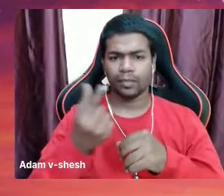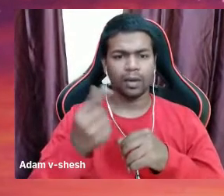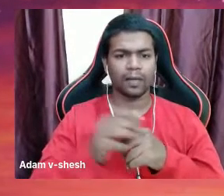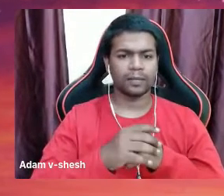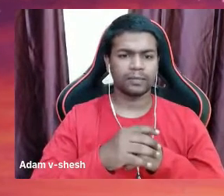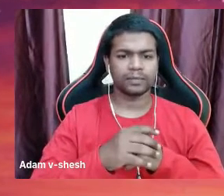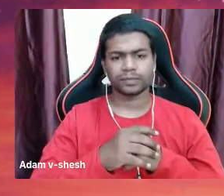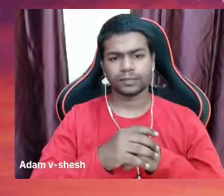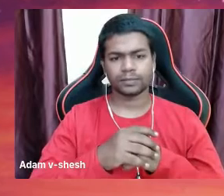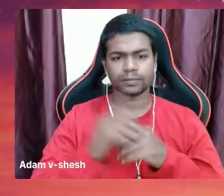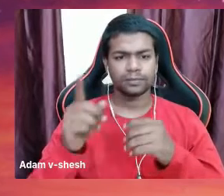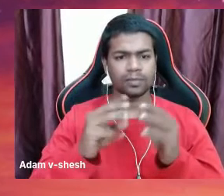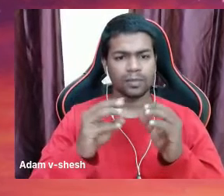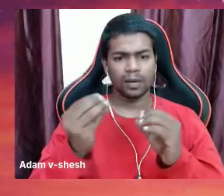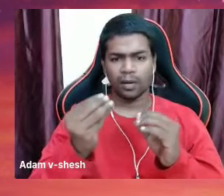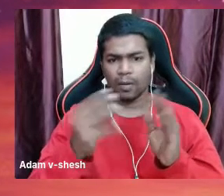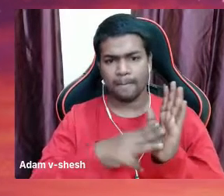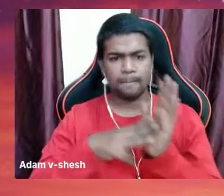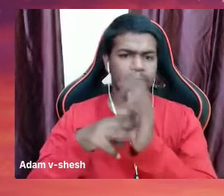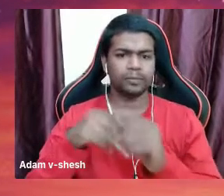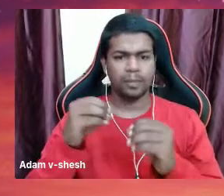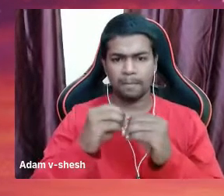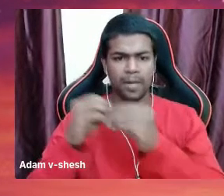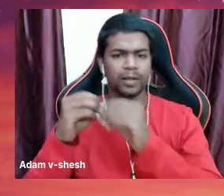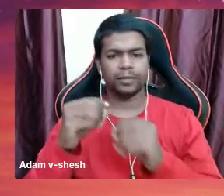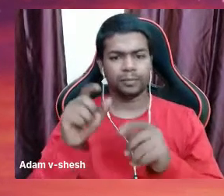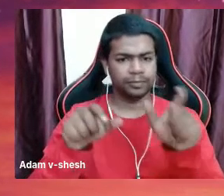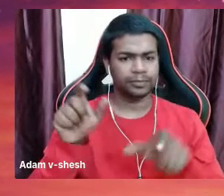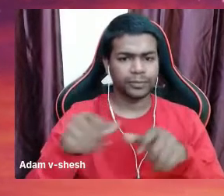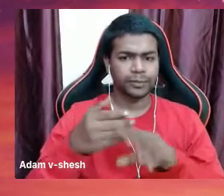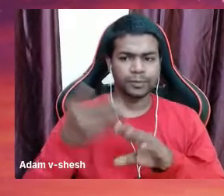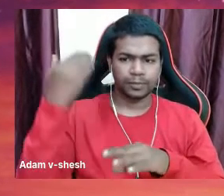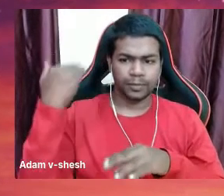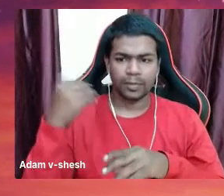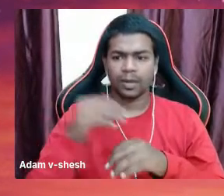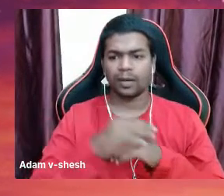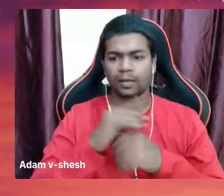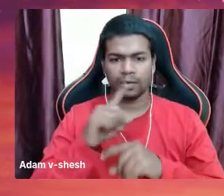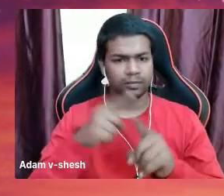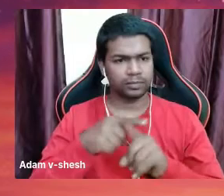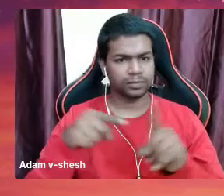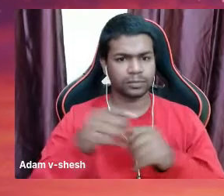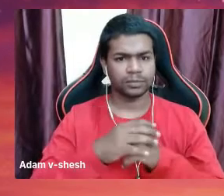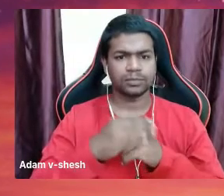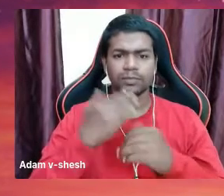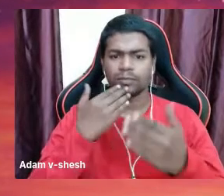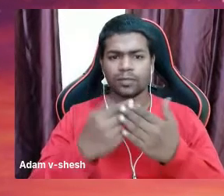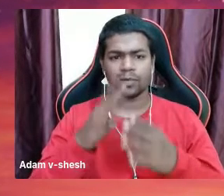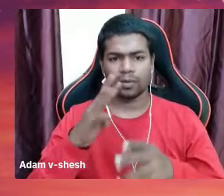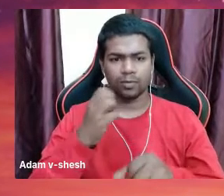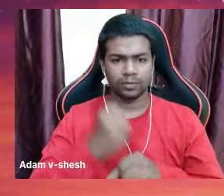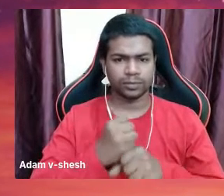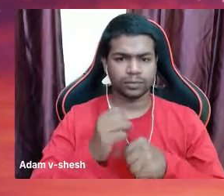from few million people to a billion people over the last decade and a half, thanks to the 4G revolution 3-4 years